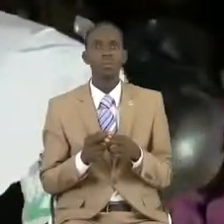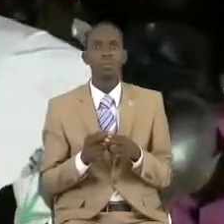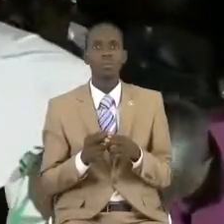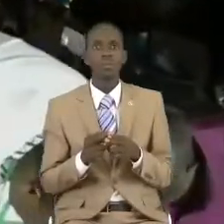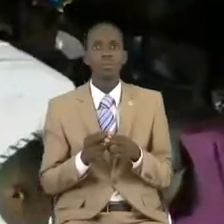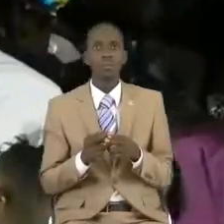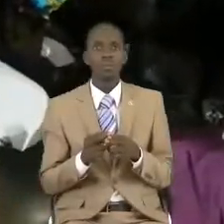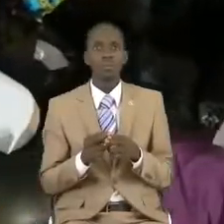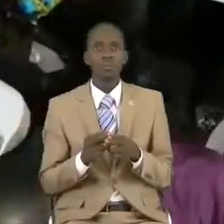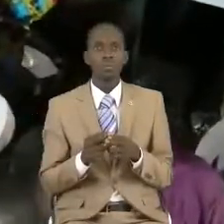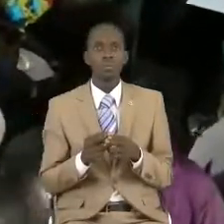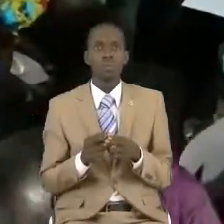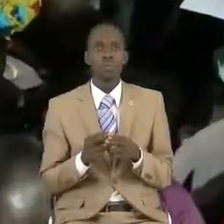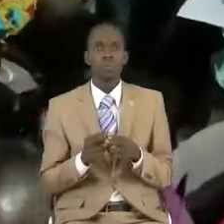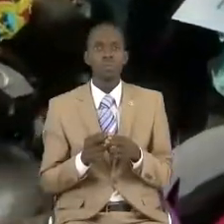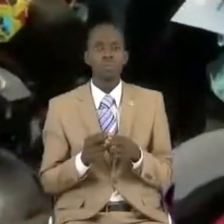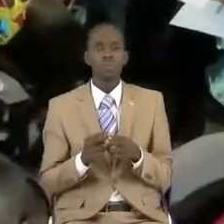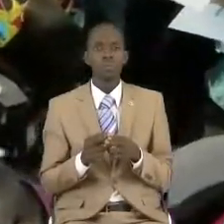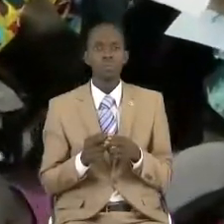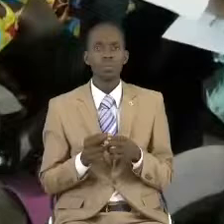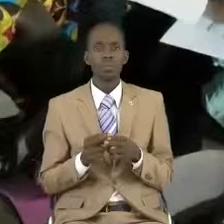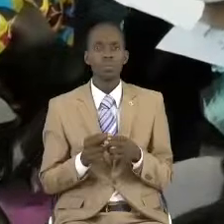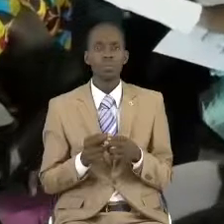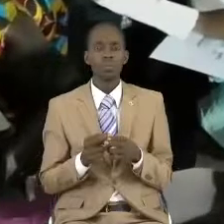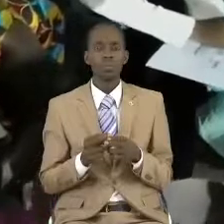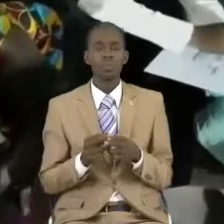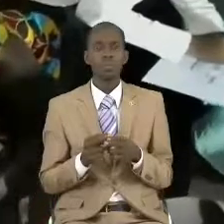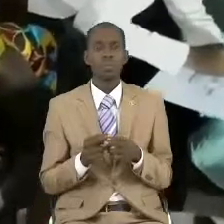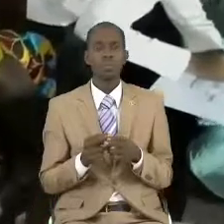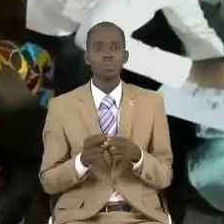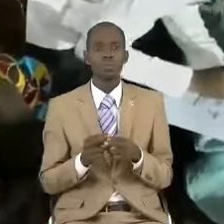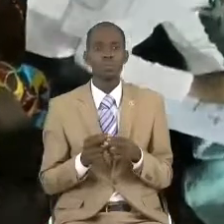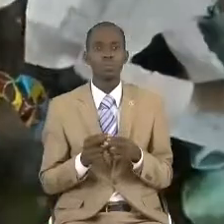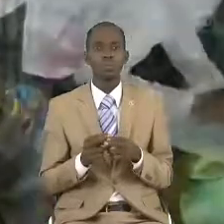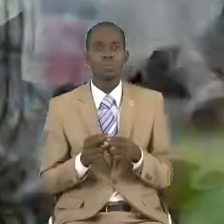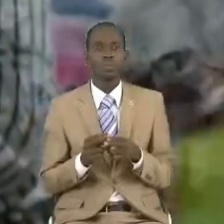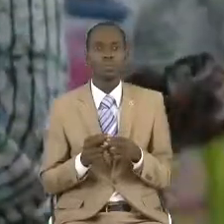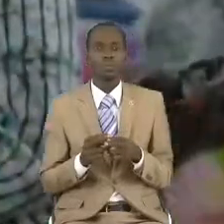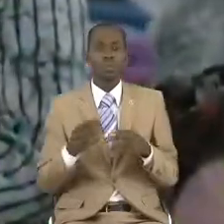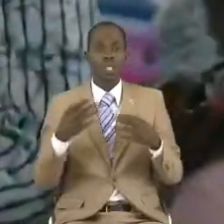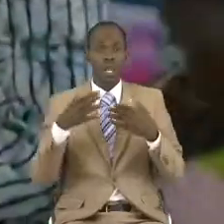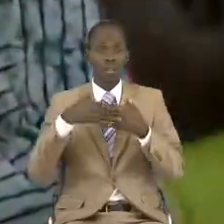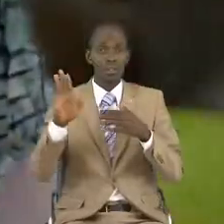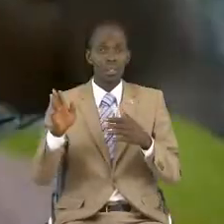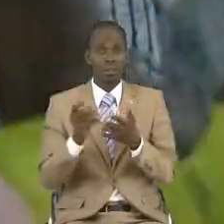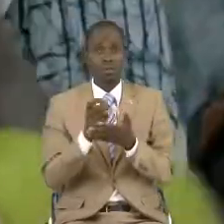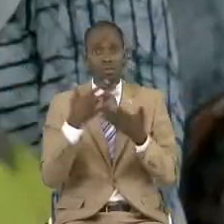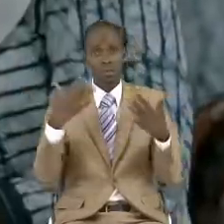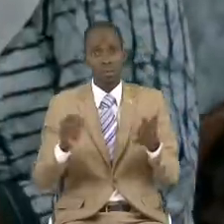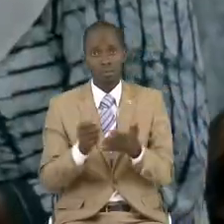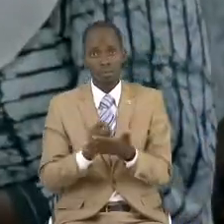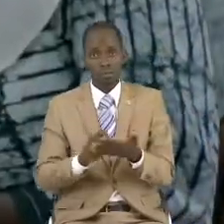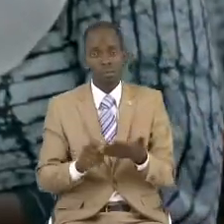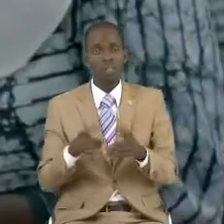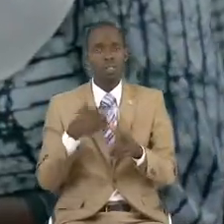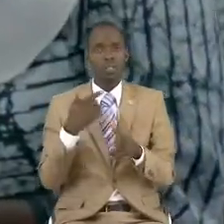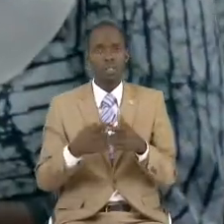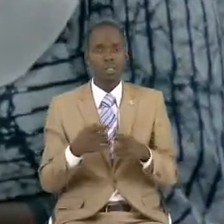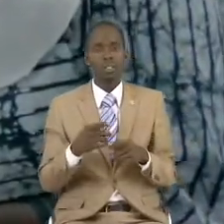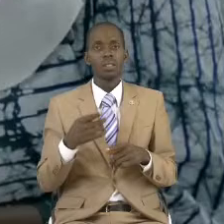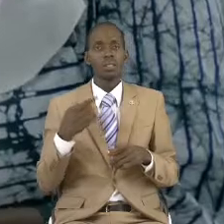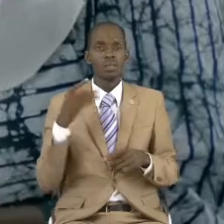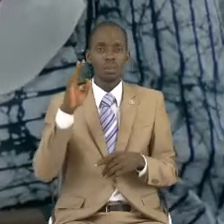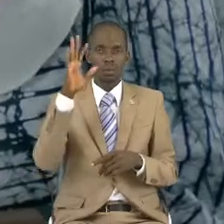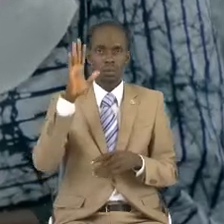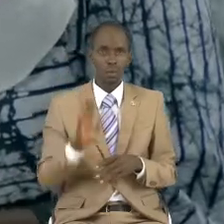after that i come back and pray for those who need dominion over every evil walk in their